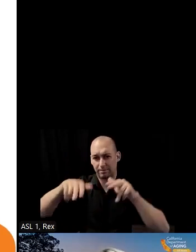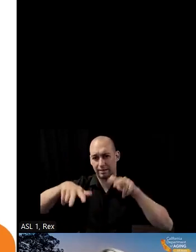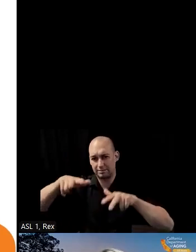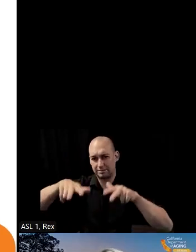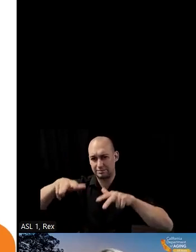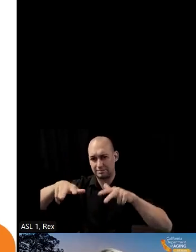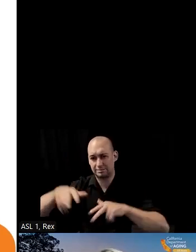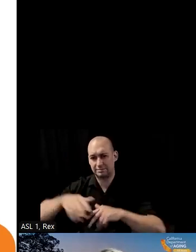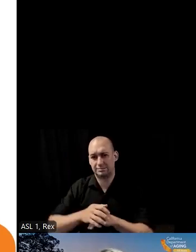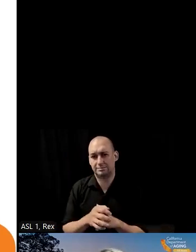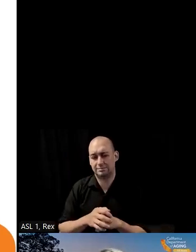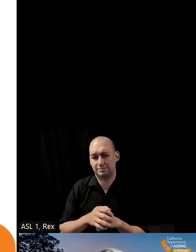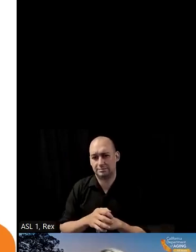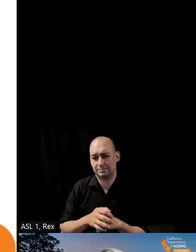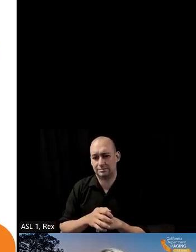in our work with the state,